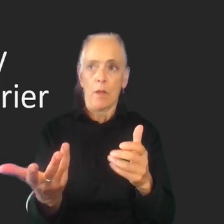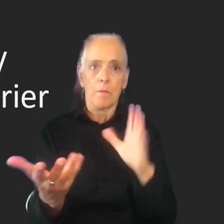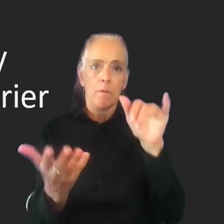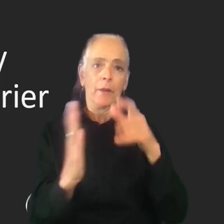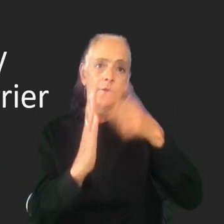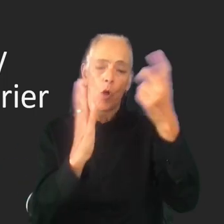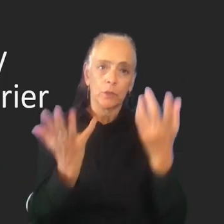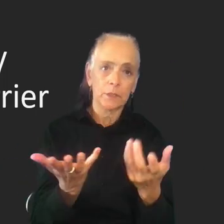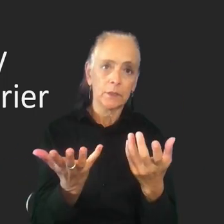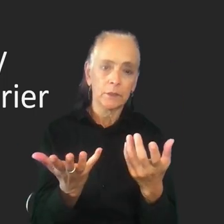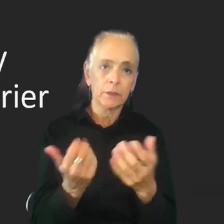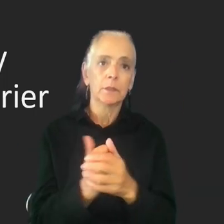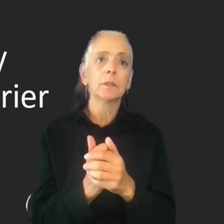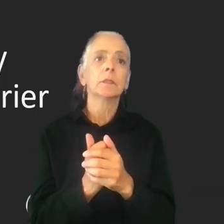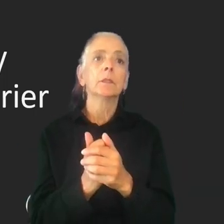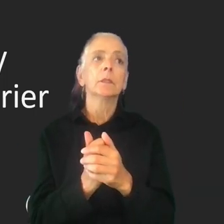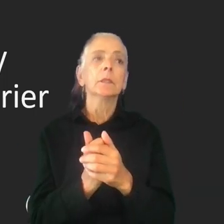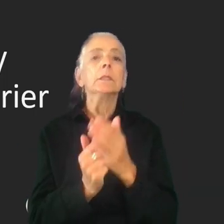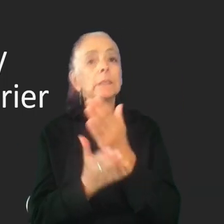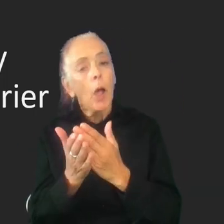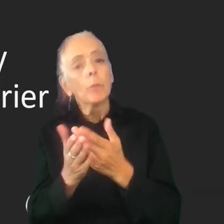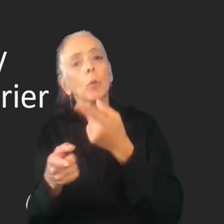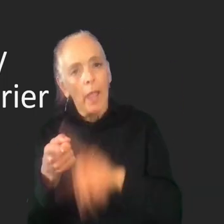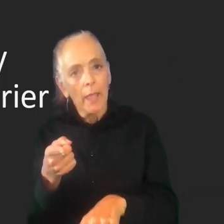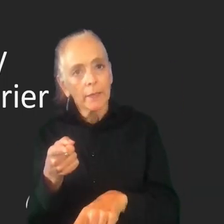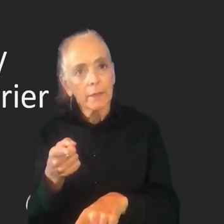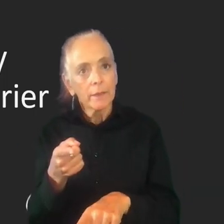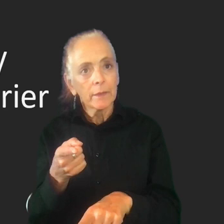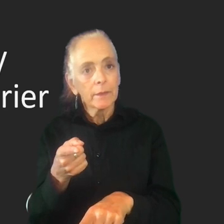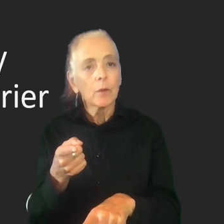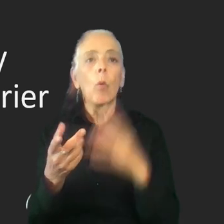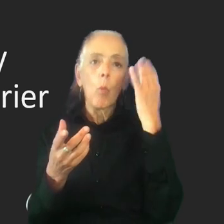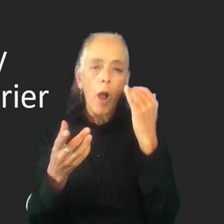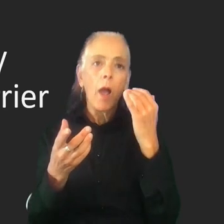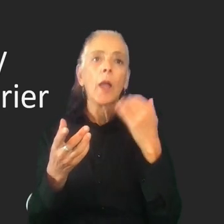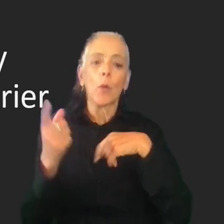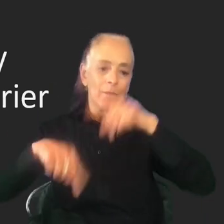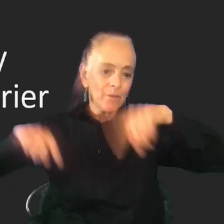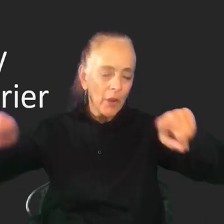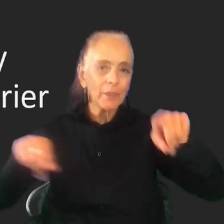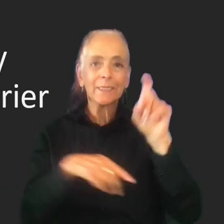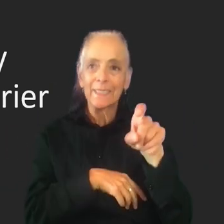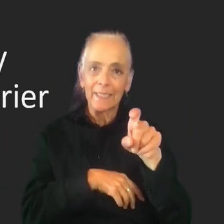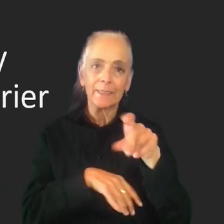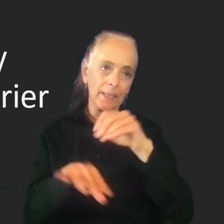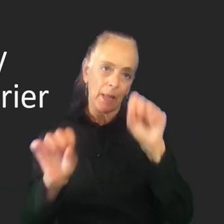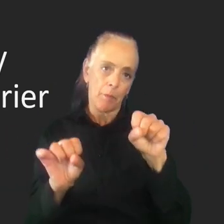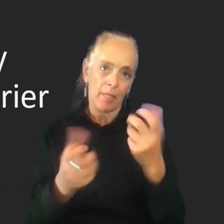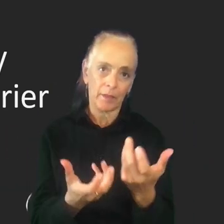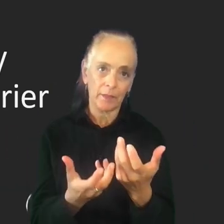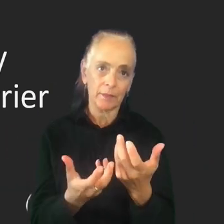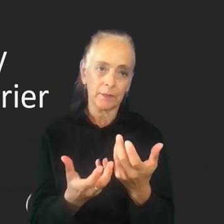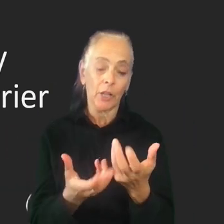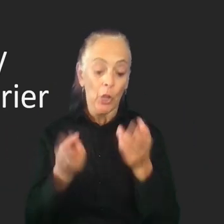always be the first port of call but some can't because there's still that variance in needs and capabilities to account for